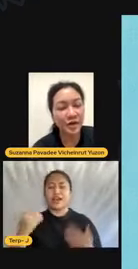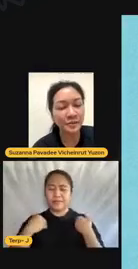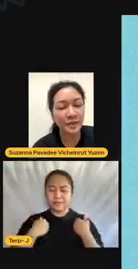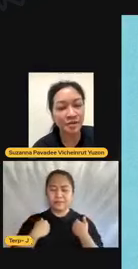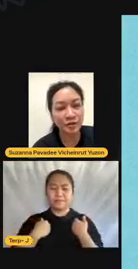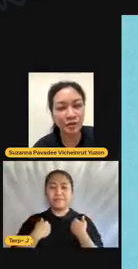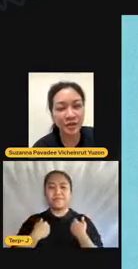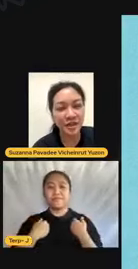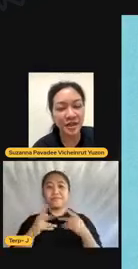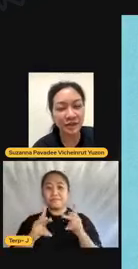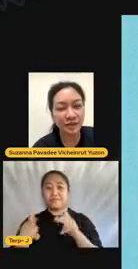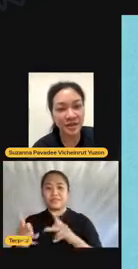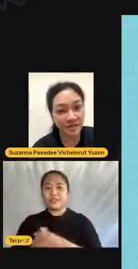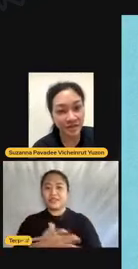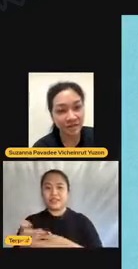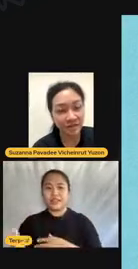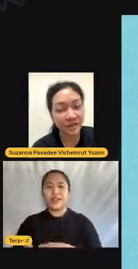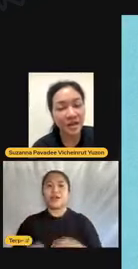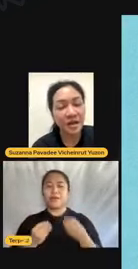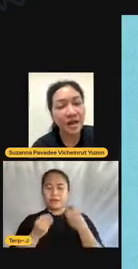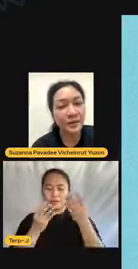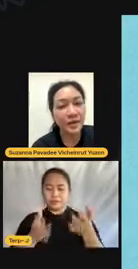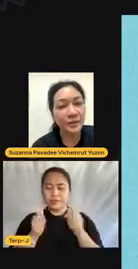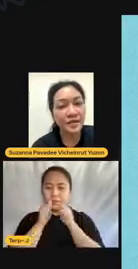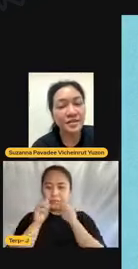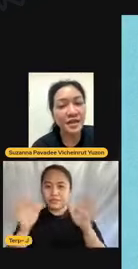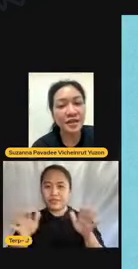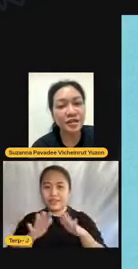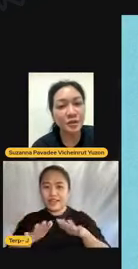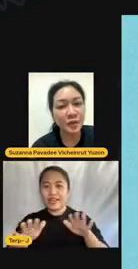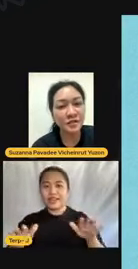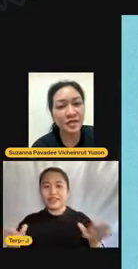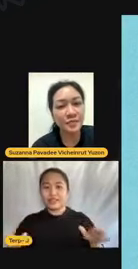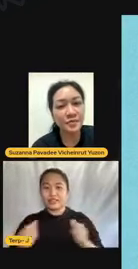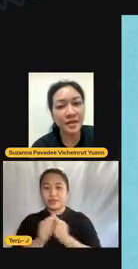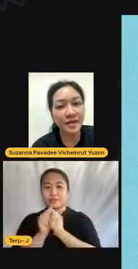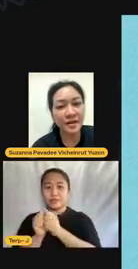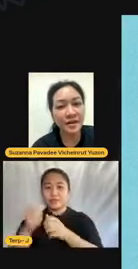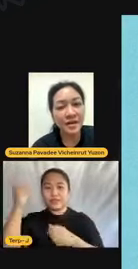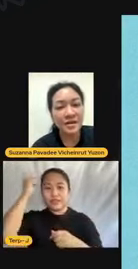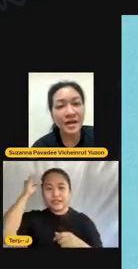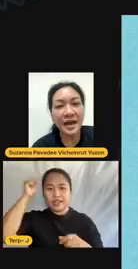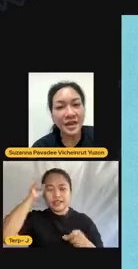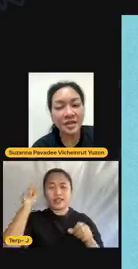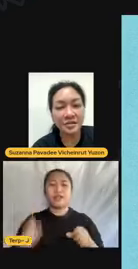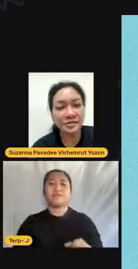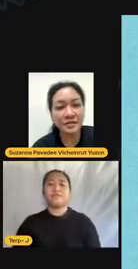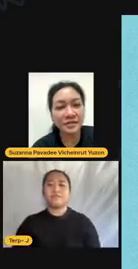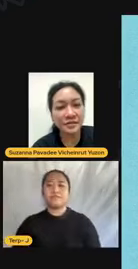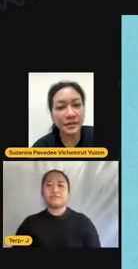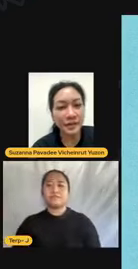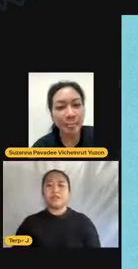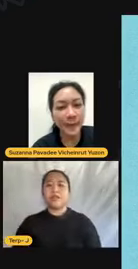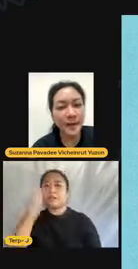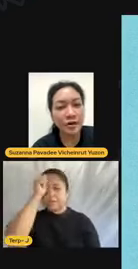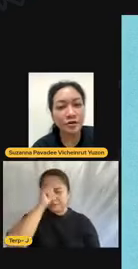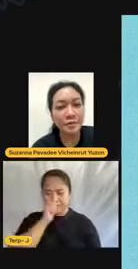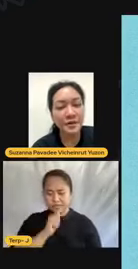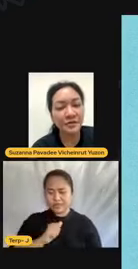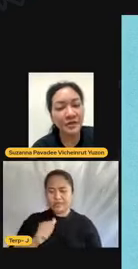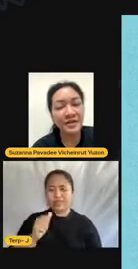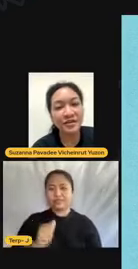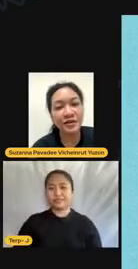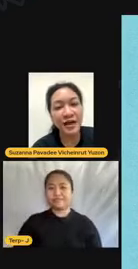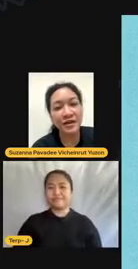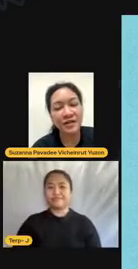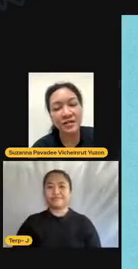knows why he blessed you with a child with Down syndrome. But, you know, but just take your small steps and take action first. And, you know, don't